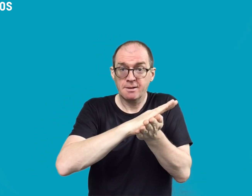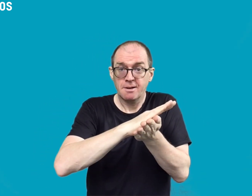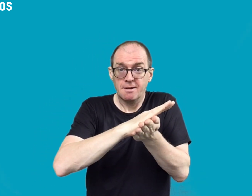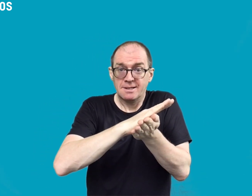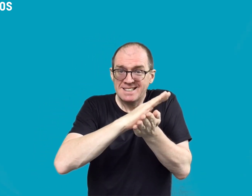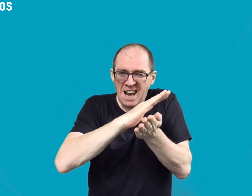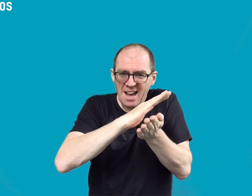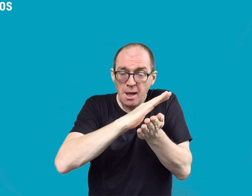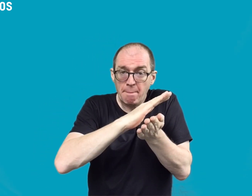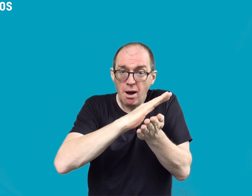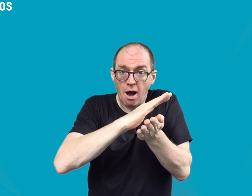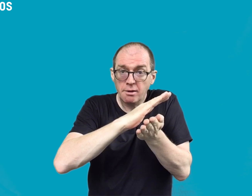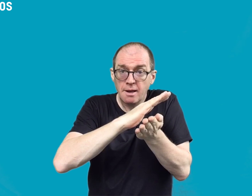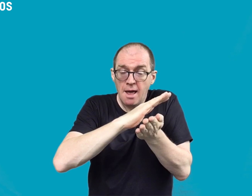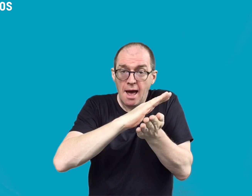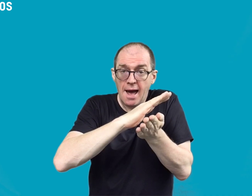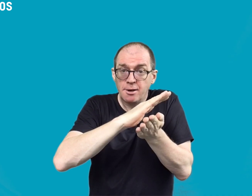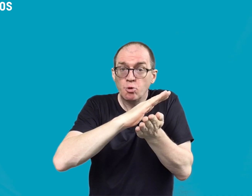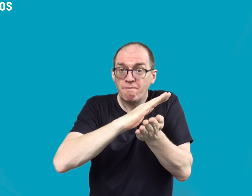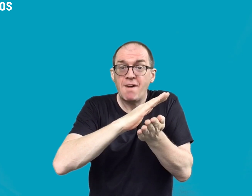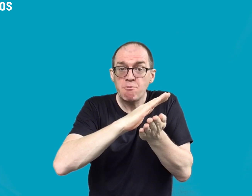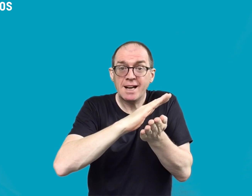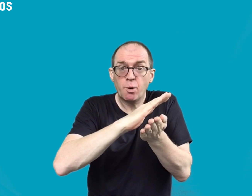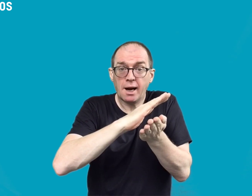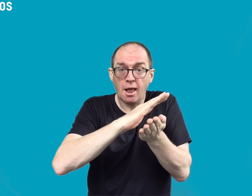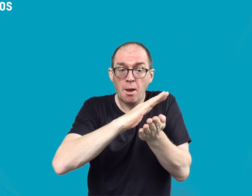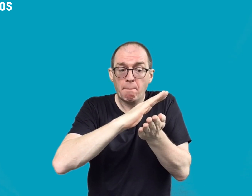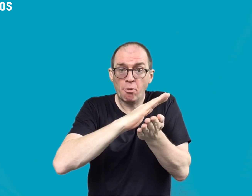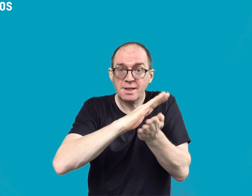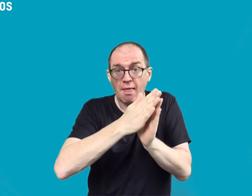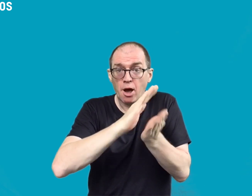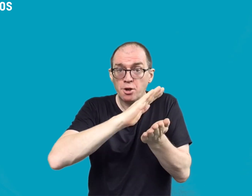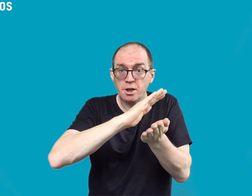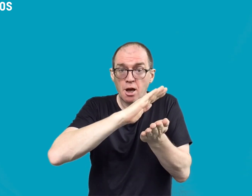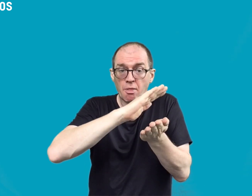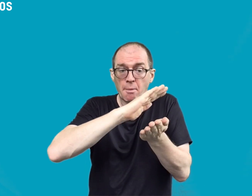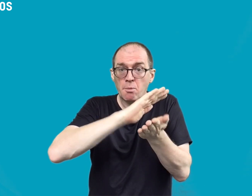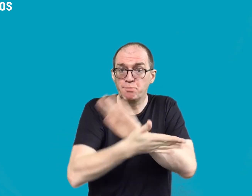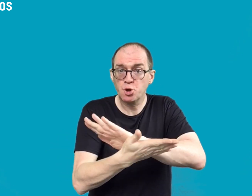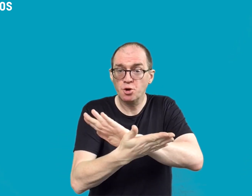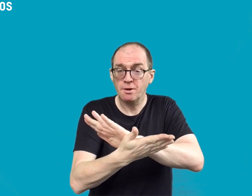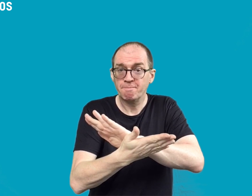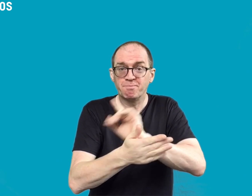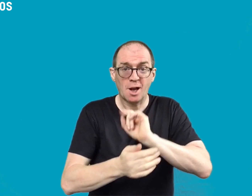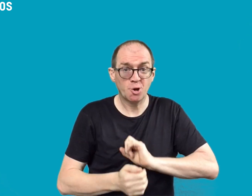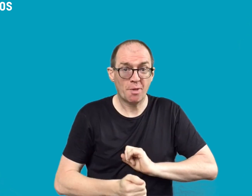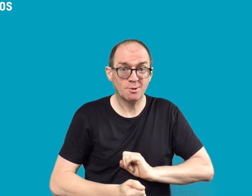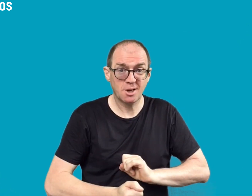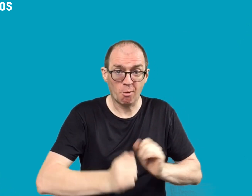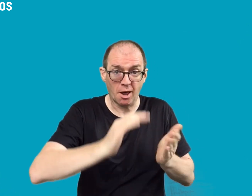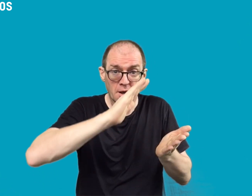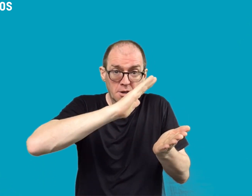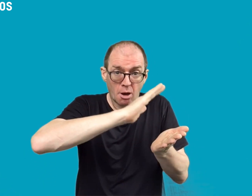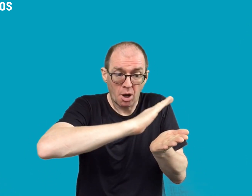that, slightly apart, and you very quickly put them together and turn them. Shove